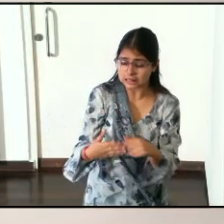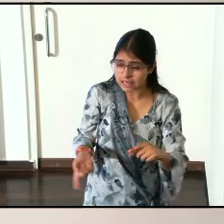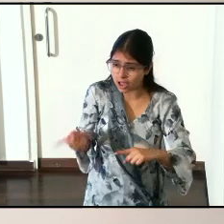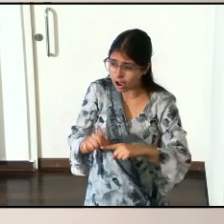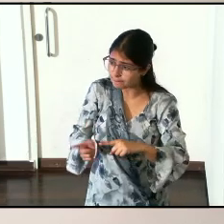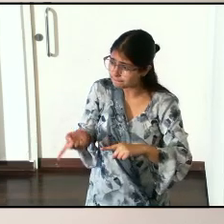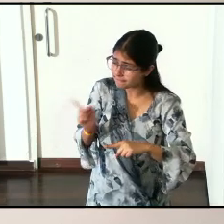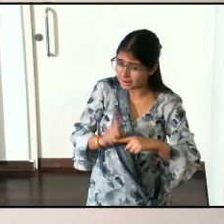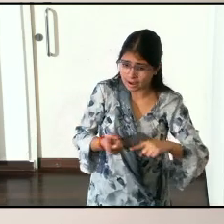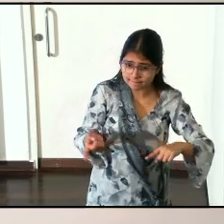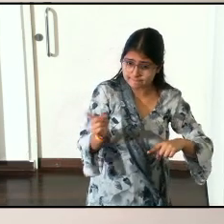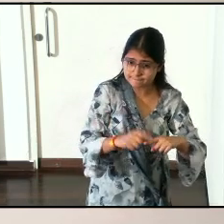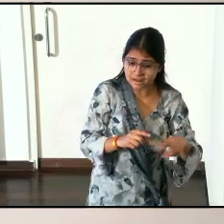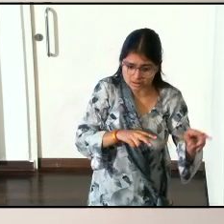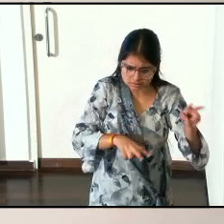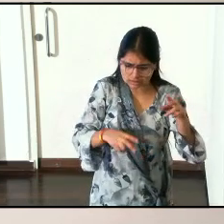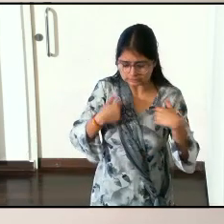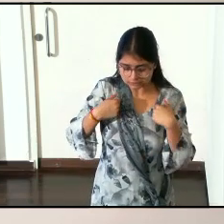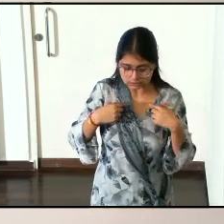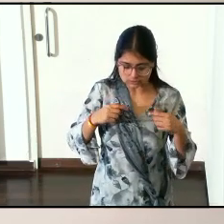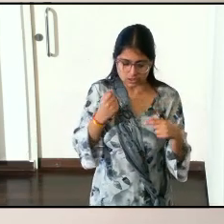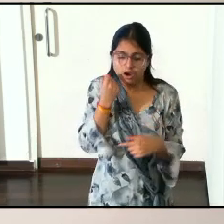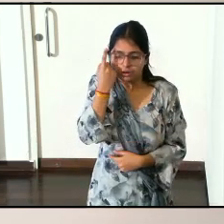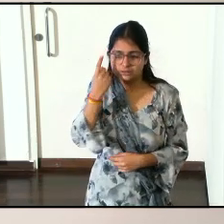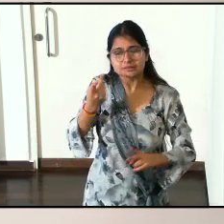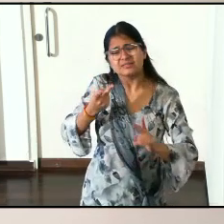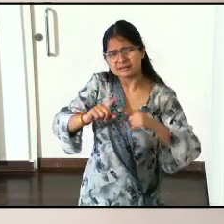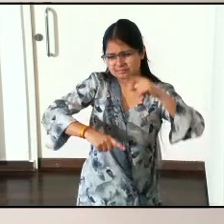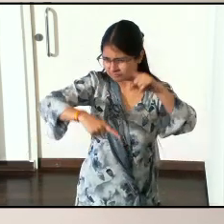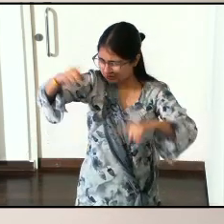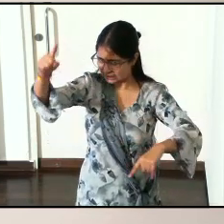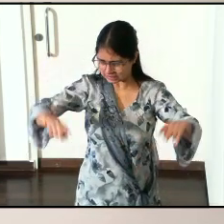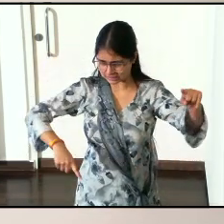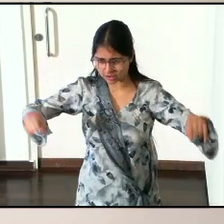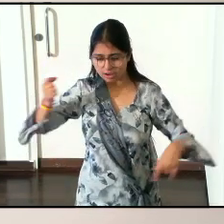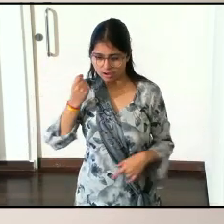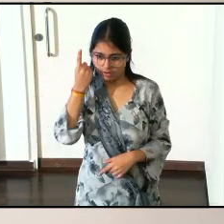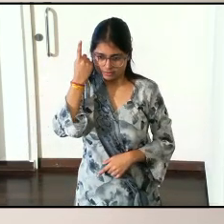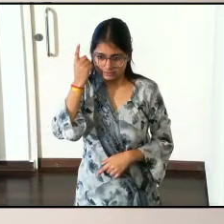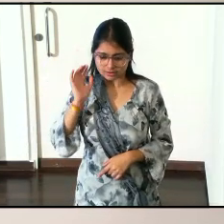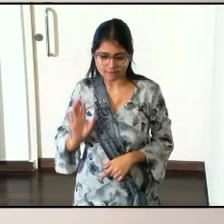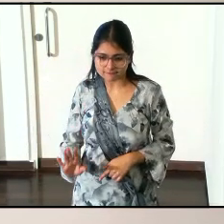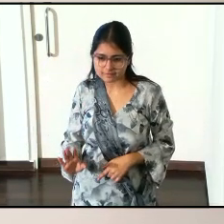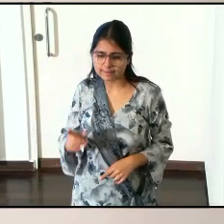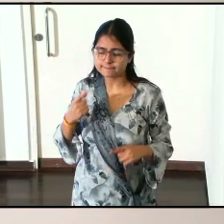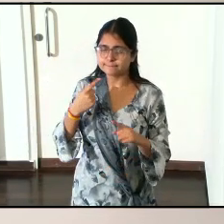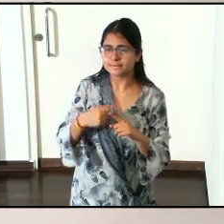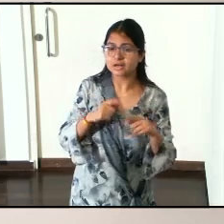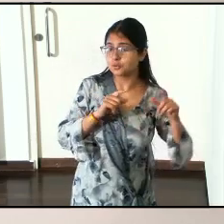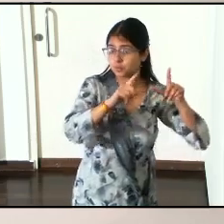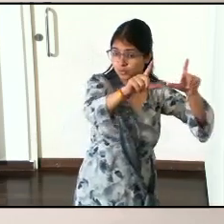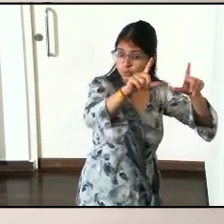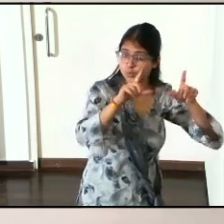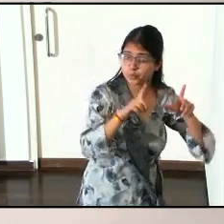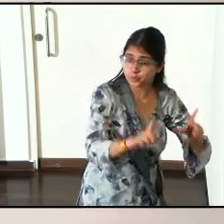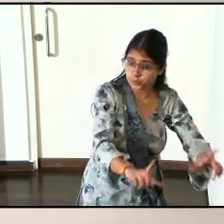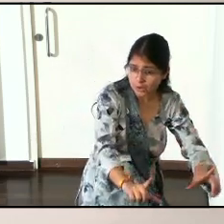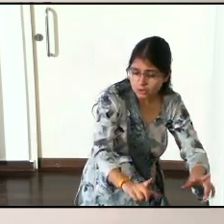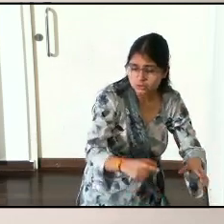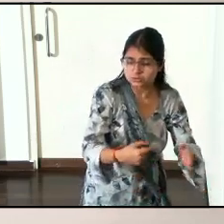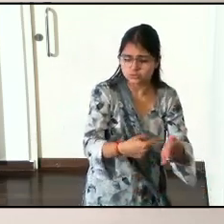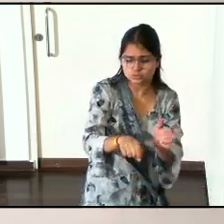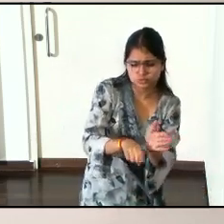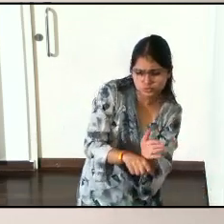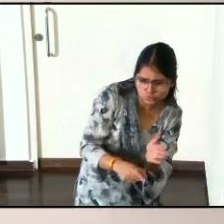have to be read and understood differently, right? Authorship and, this post-Renaissance kind of signature